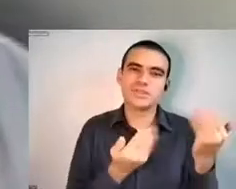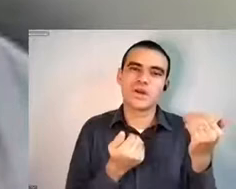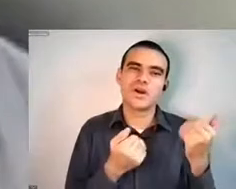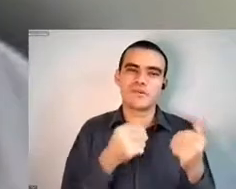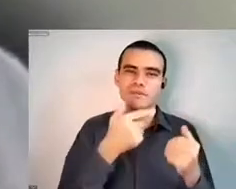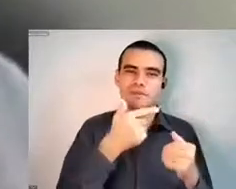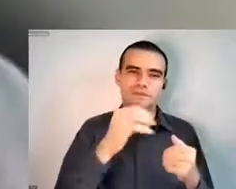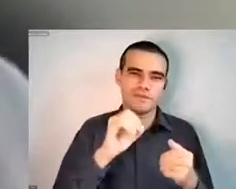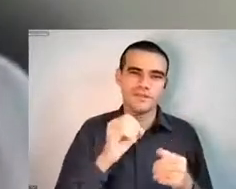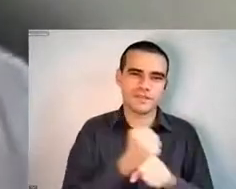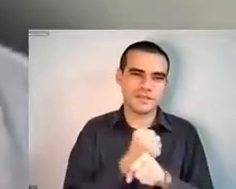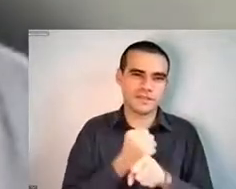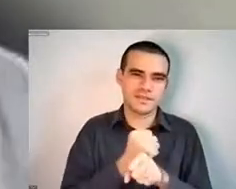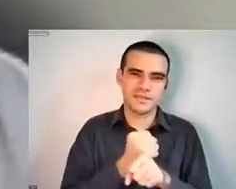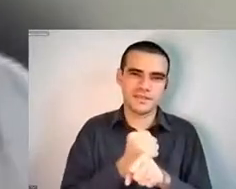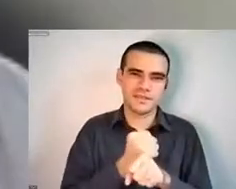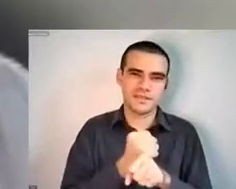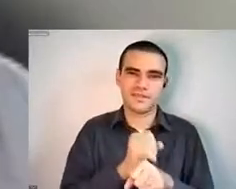university.